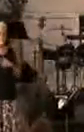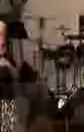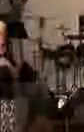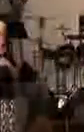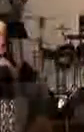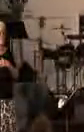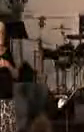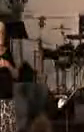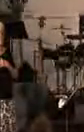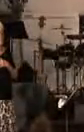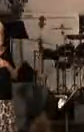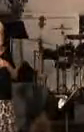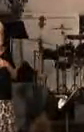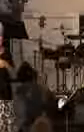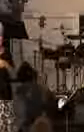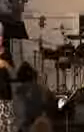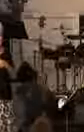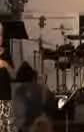Seconds. Let's go.